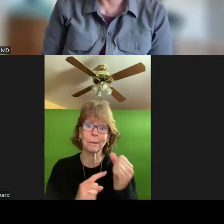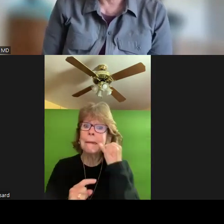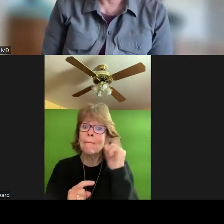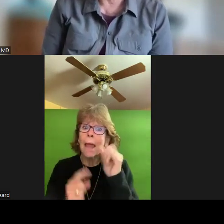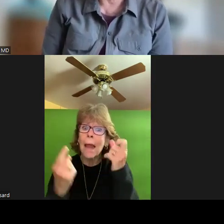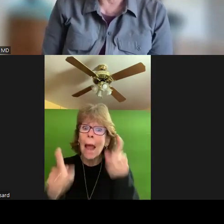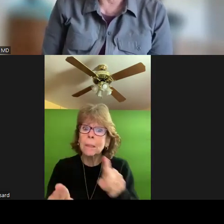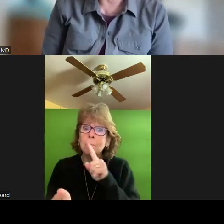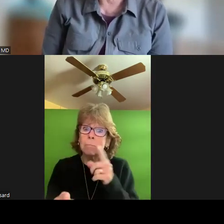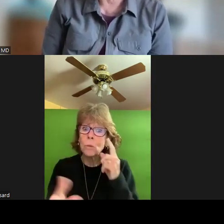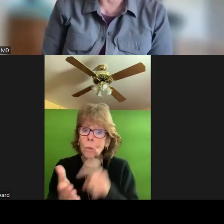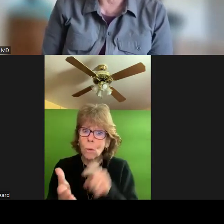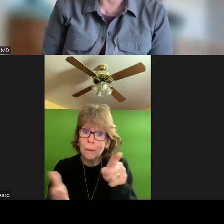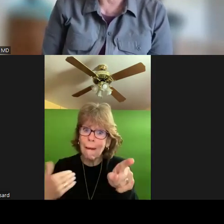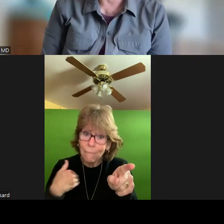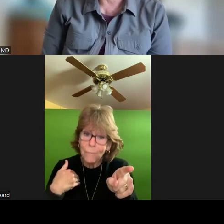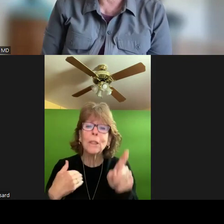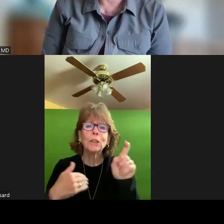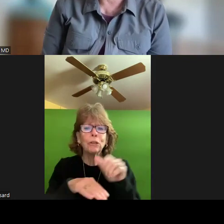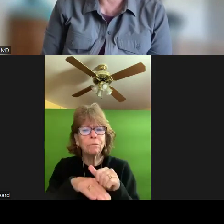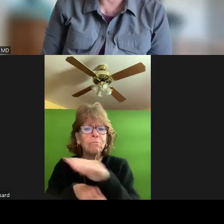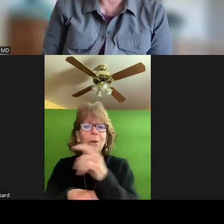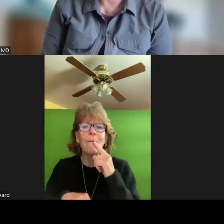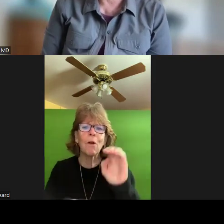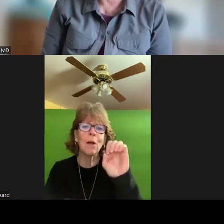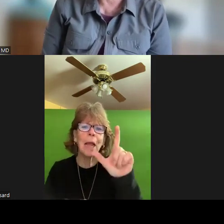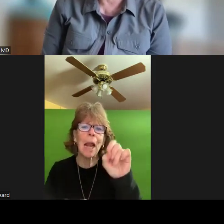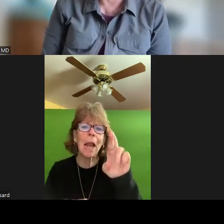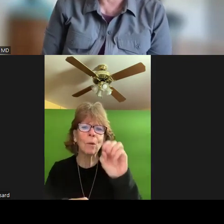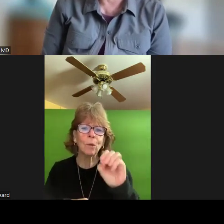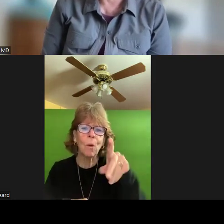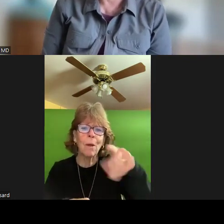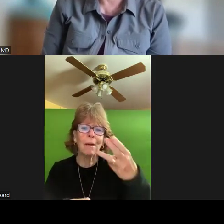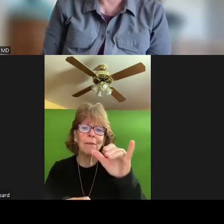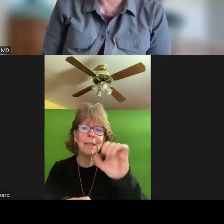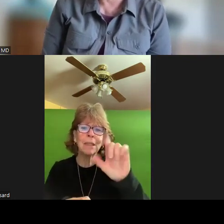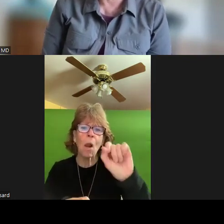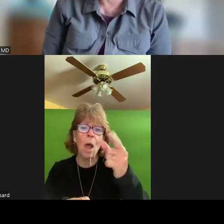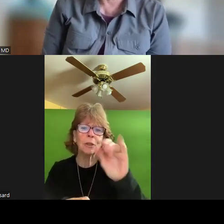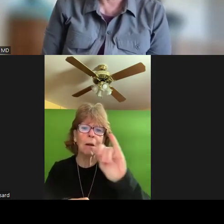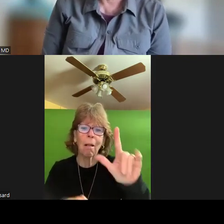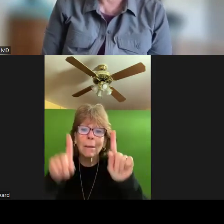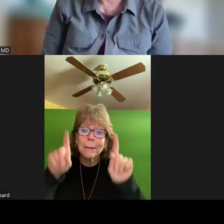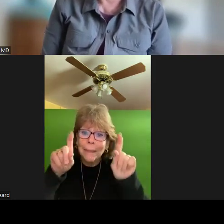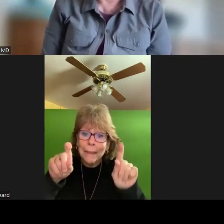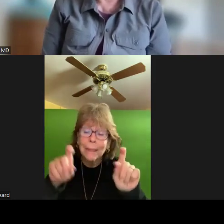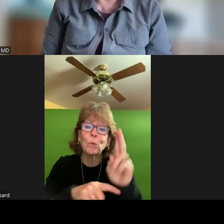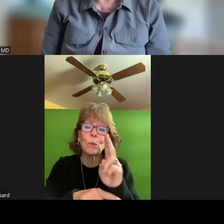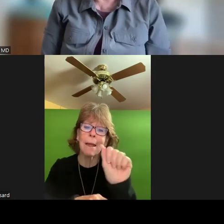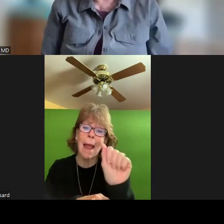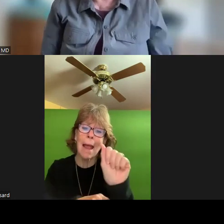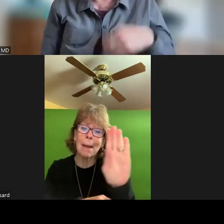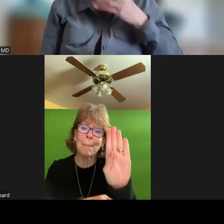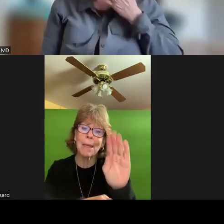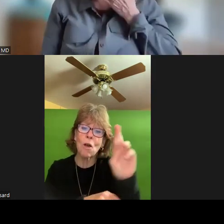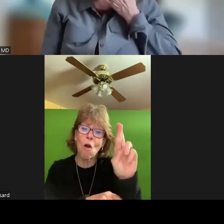audiology for electrophysiological hearing testing using ABR with sedation may be more